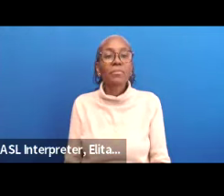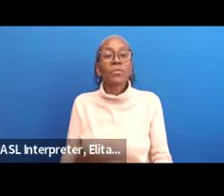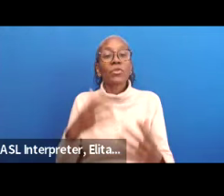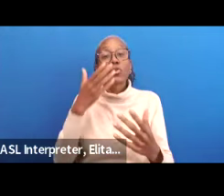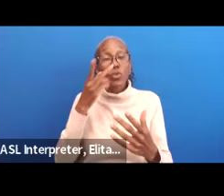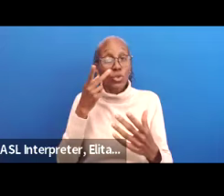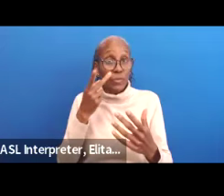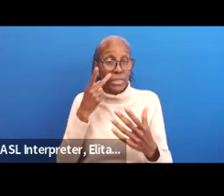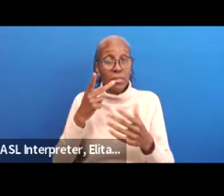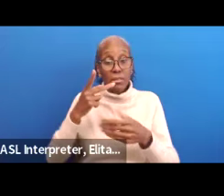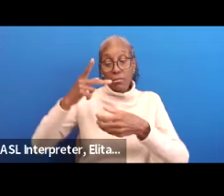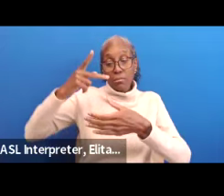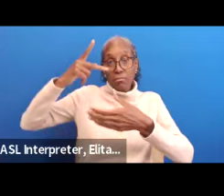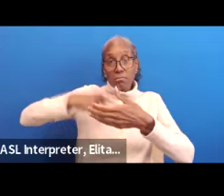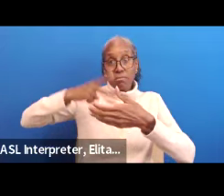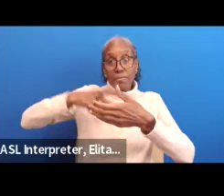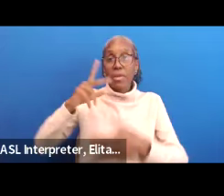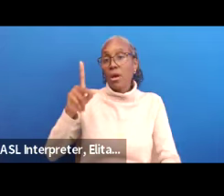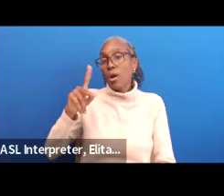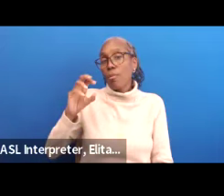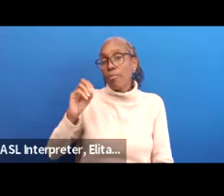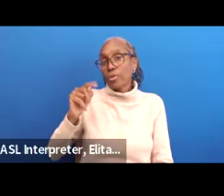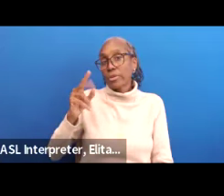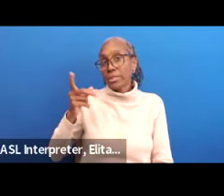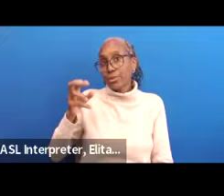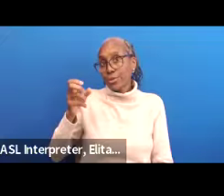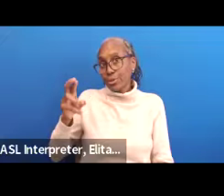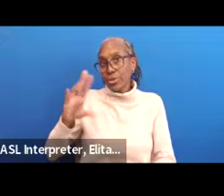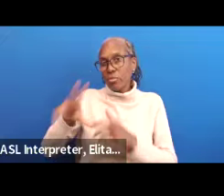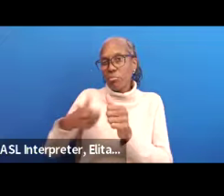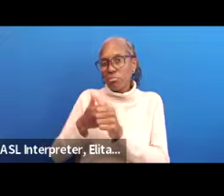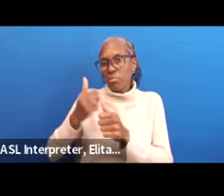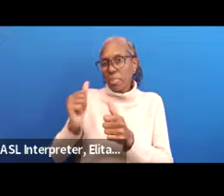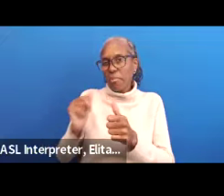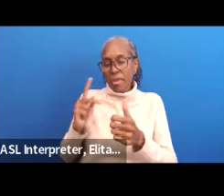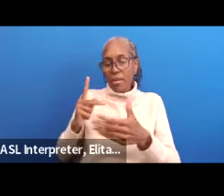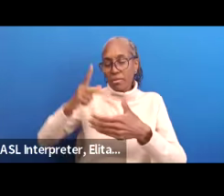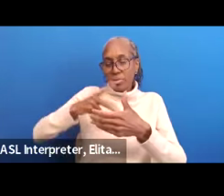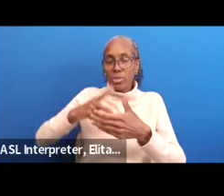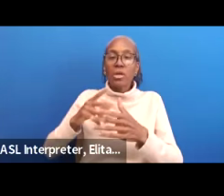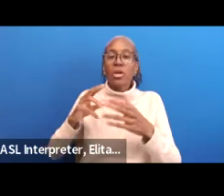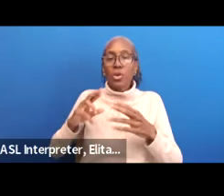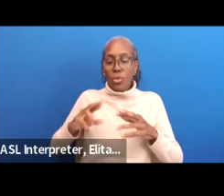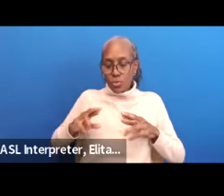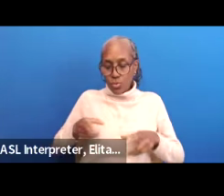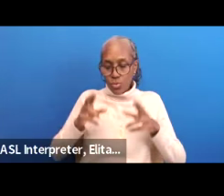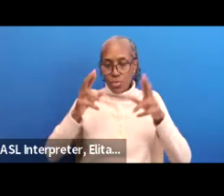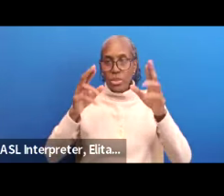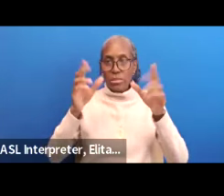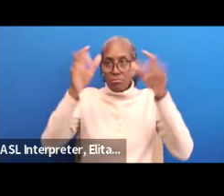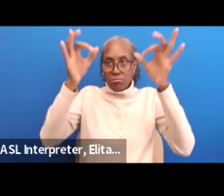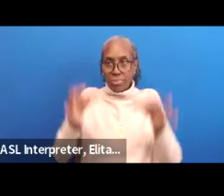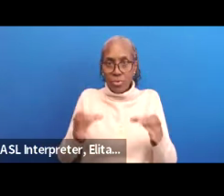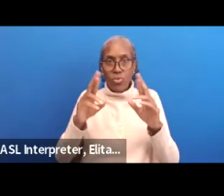posterior, which is the back, spinal instrumentation, which are the screws and rods. You've